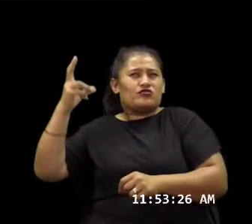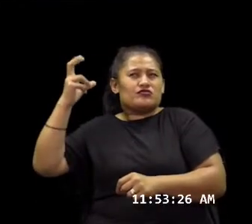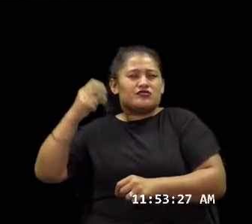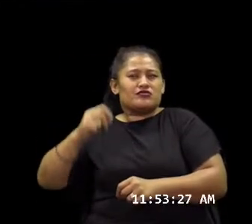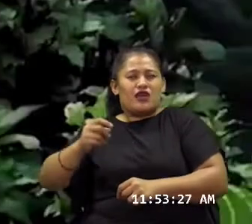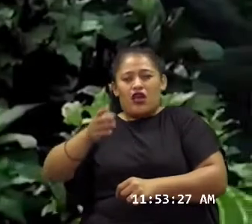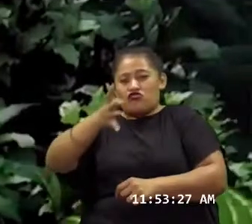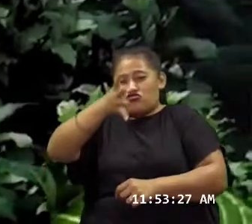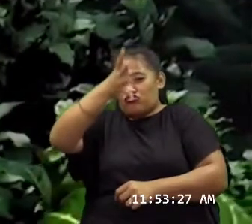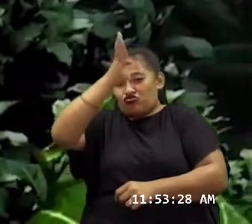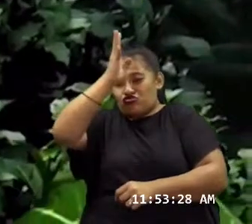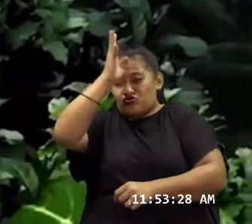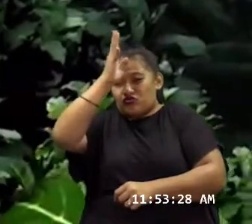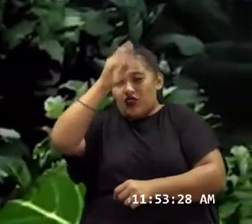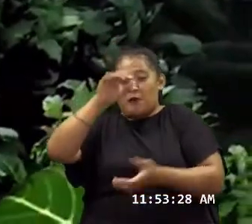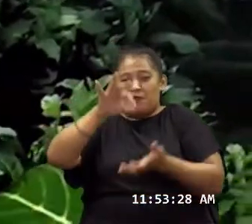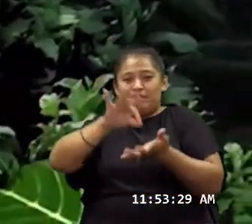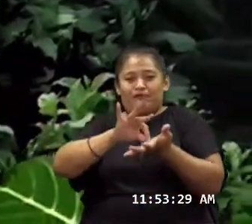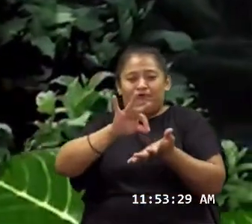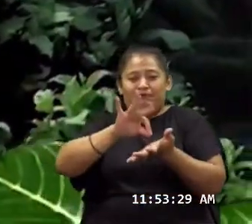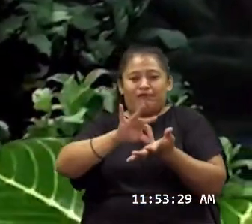rooster.